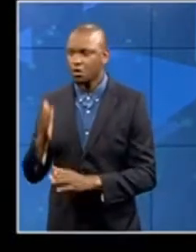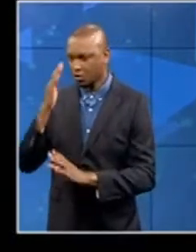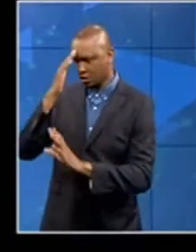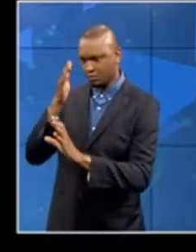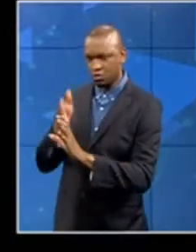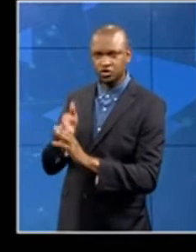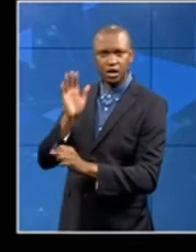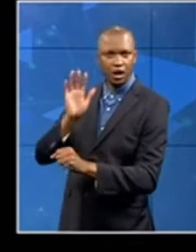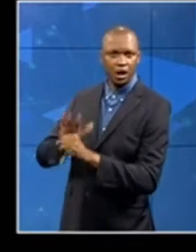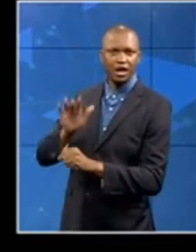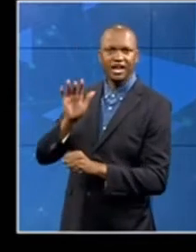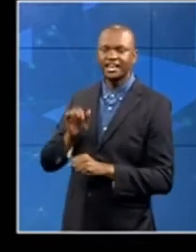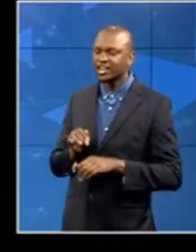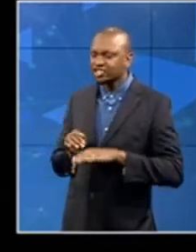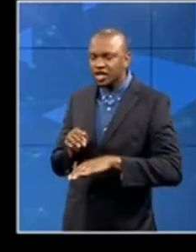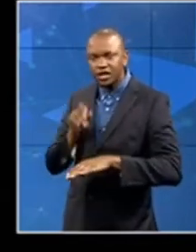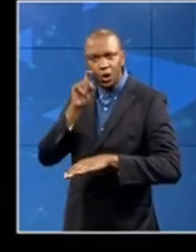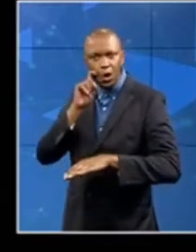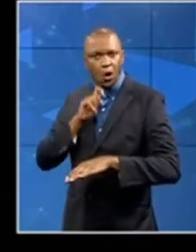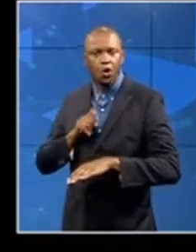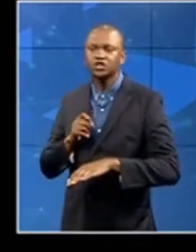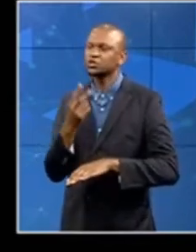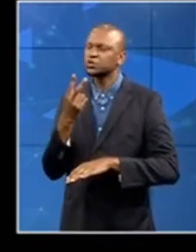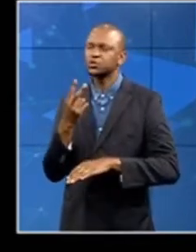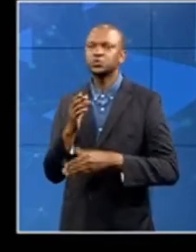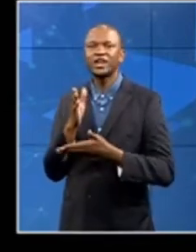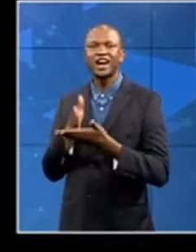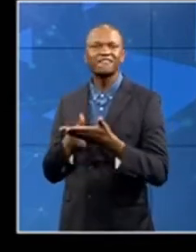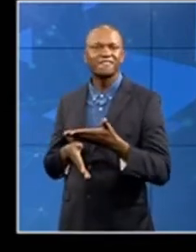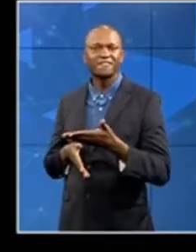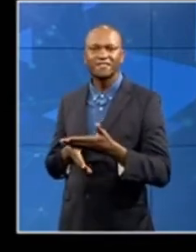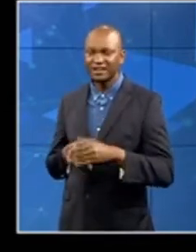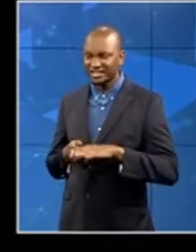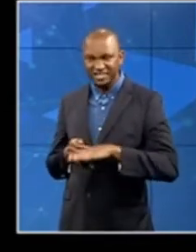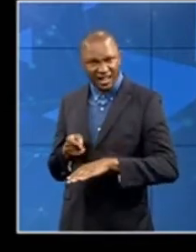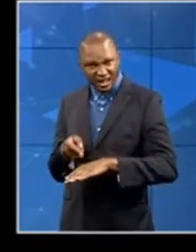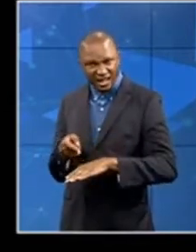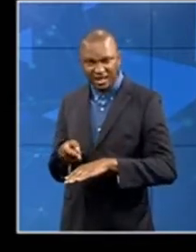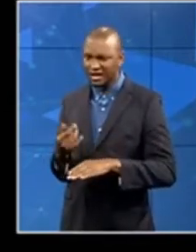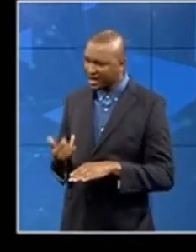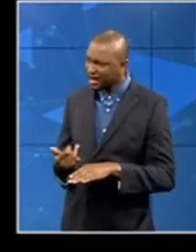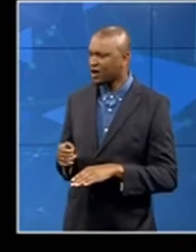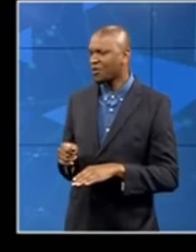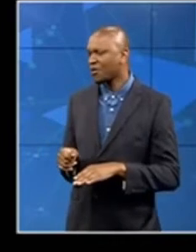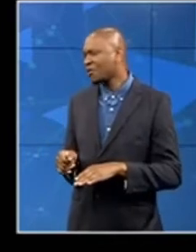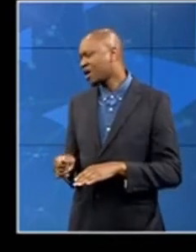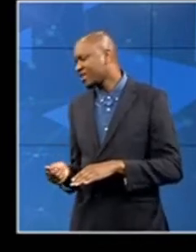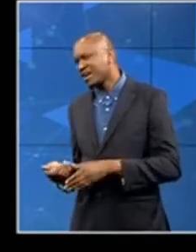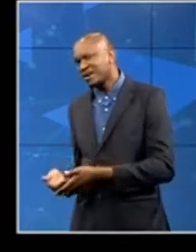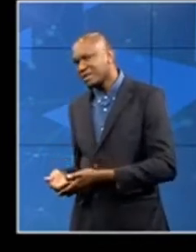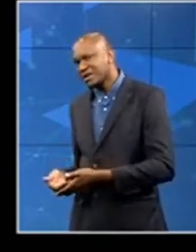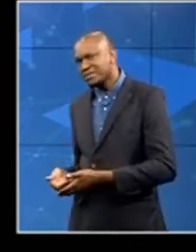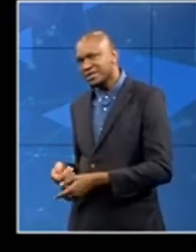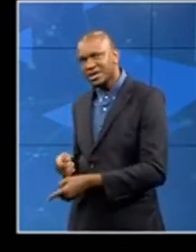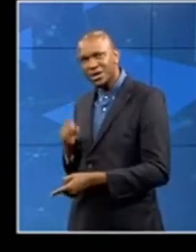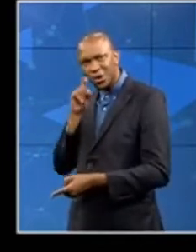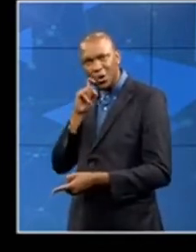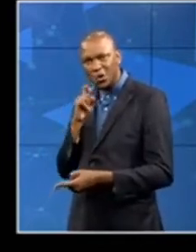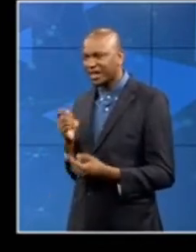yalomntwana loneminyaka lemibili nesigamu. Uthi lomntwana sewuqale kushaya nalo lomncane lonetinyanga